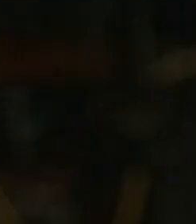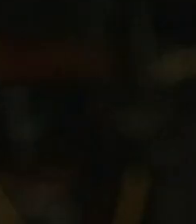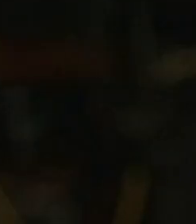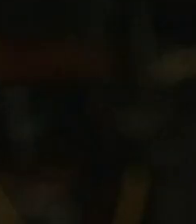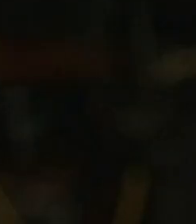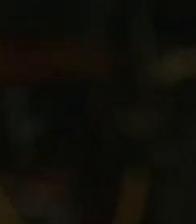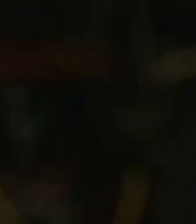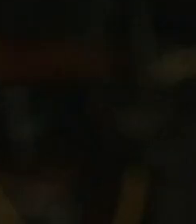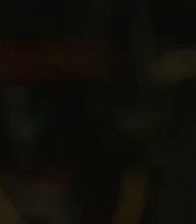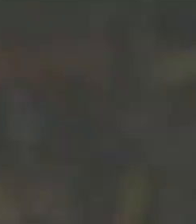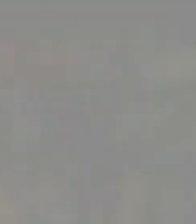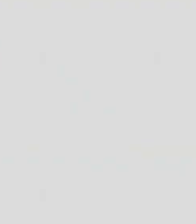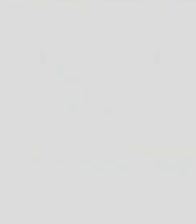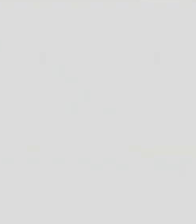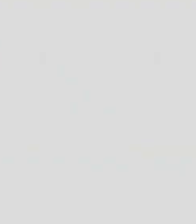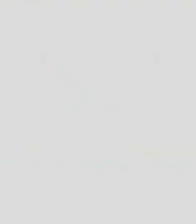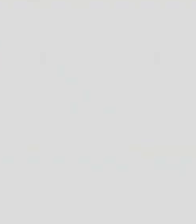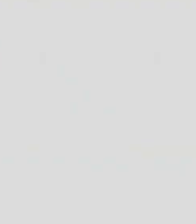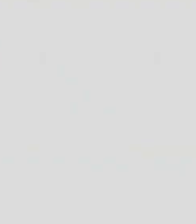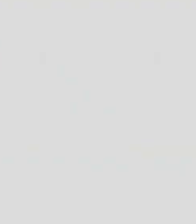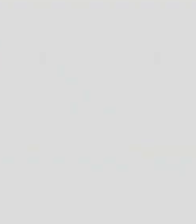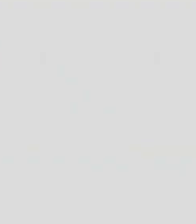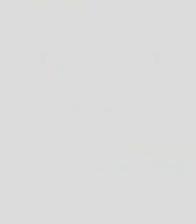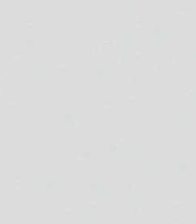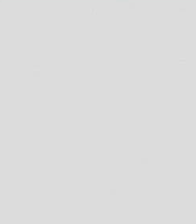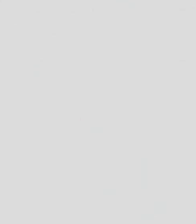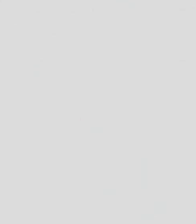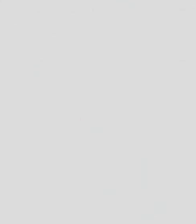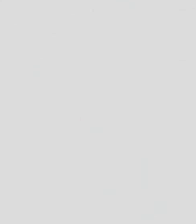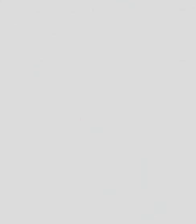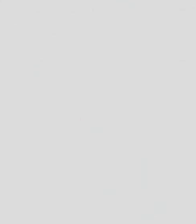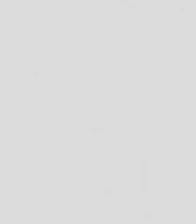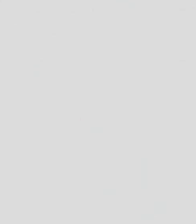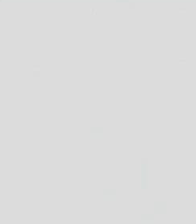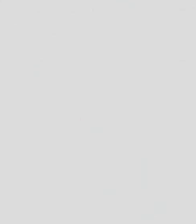the ultimate goal, it's all about creating a better Kentucky.